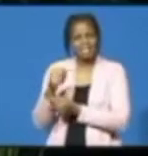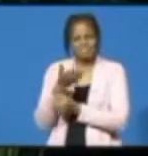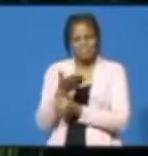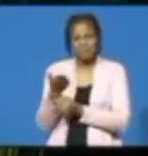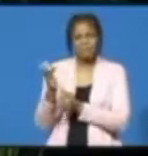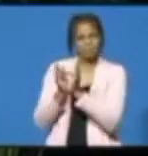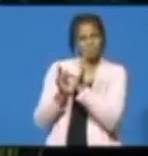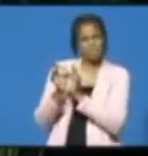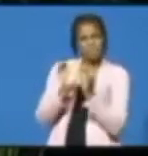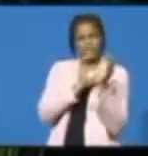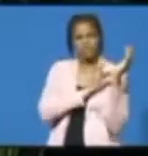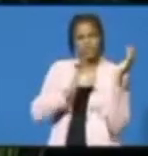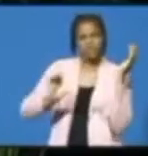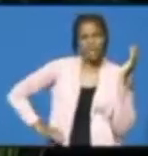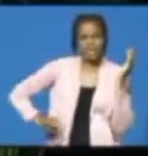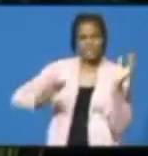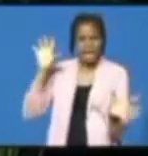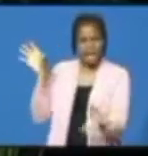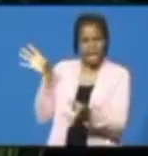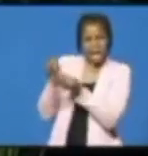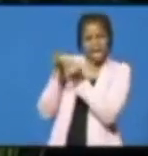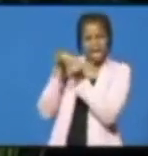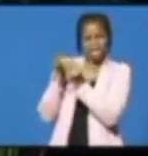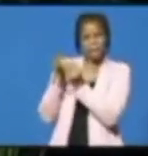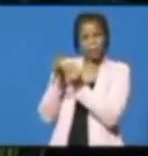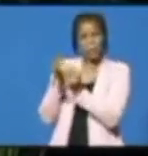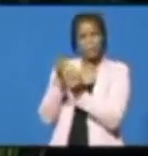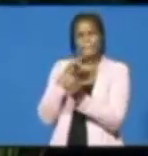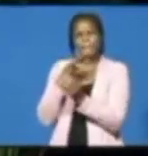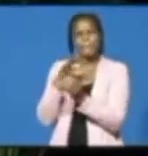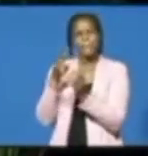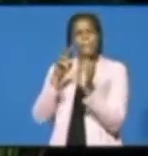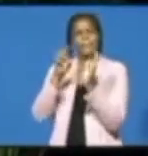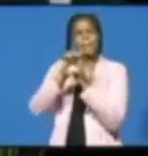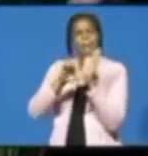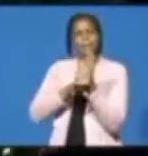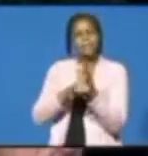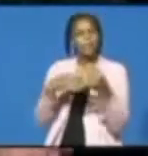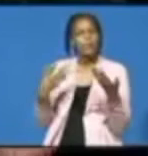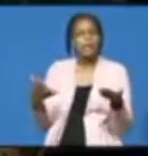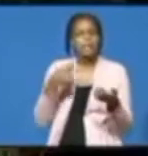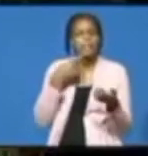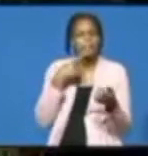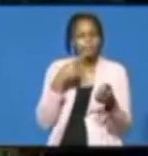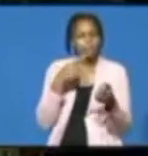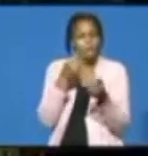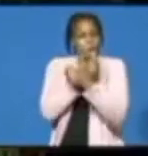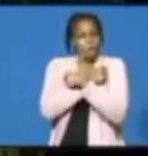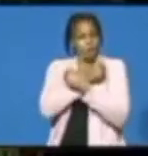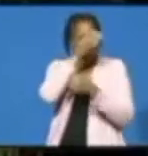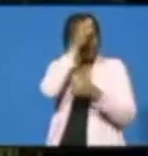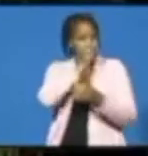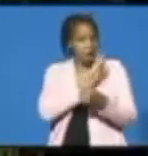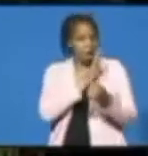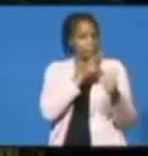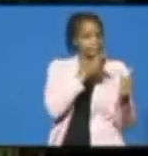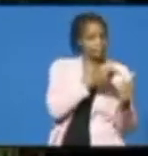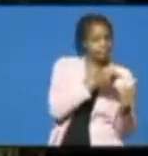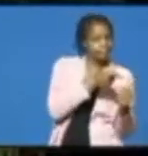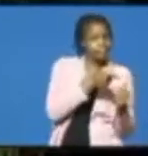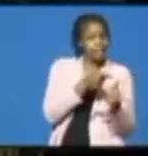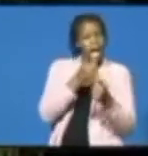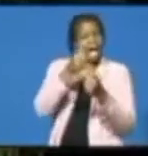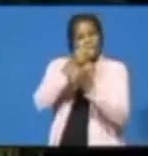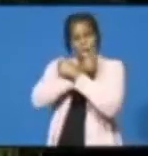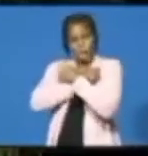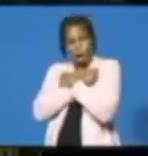Christ summarize the commandments. You must love God, and you must love your